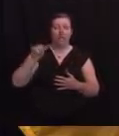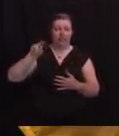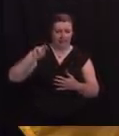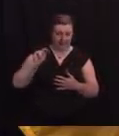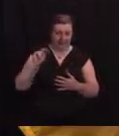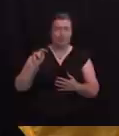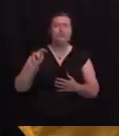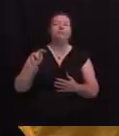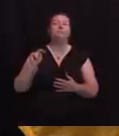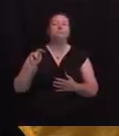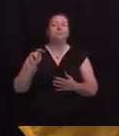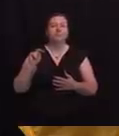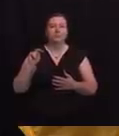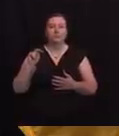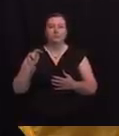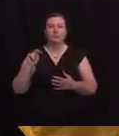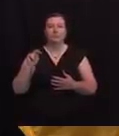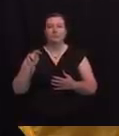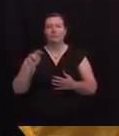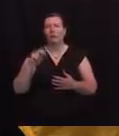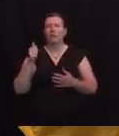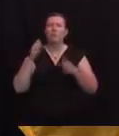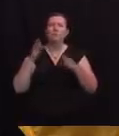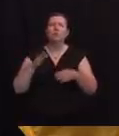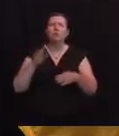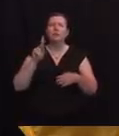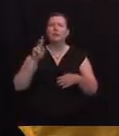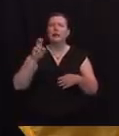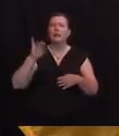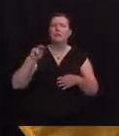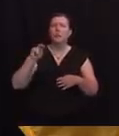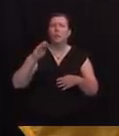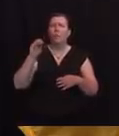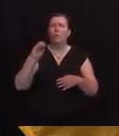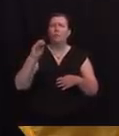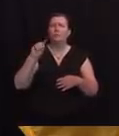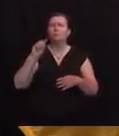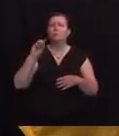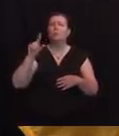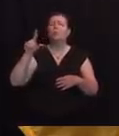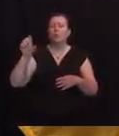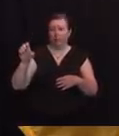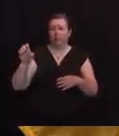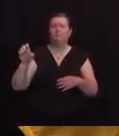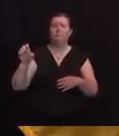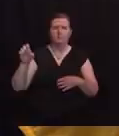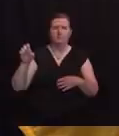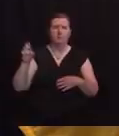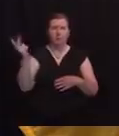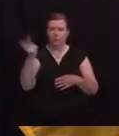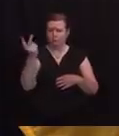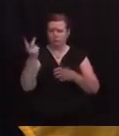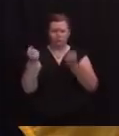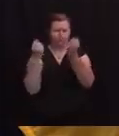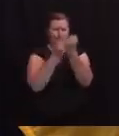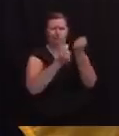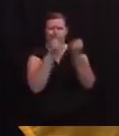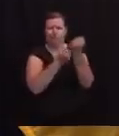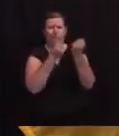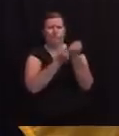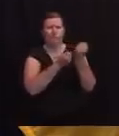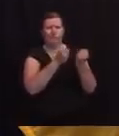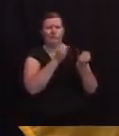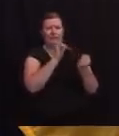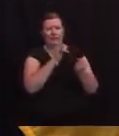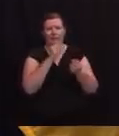Authority of New York and New Jersey, Kevin O'Toole. And they've been big supporters of theirs in their efforts to combat food